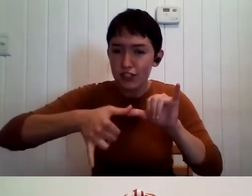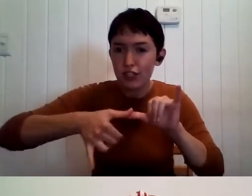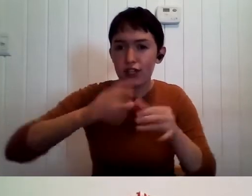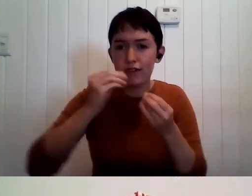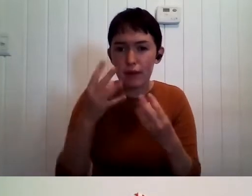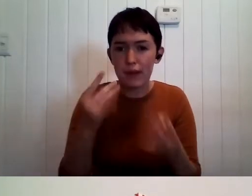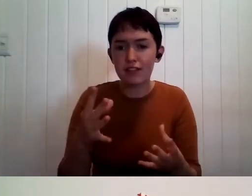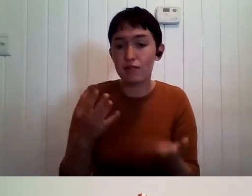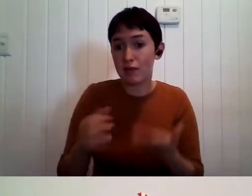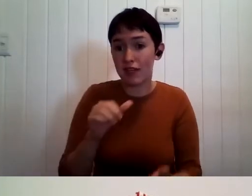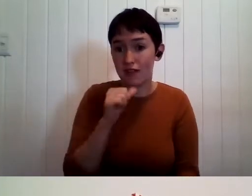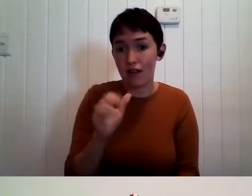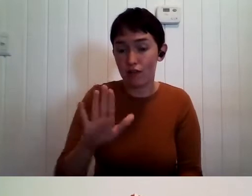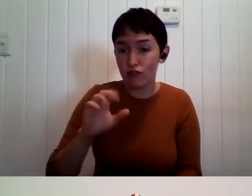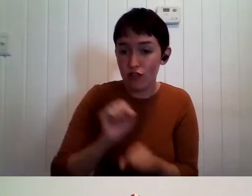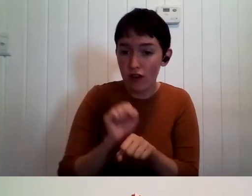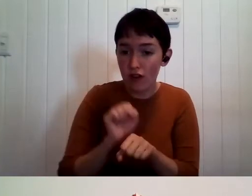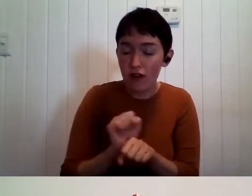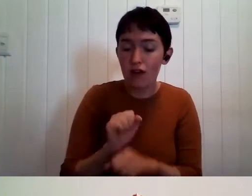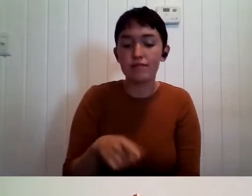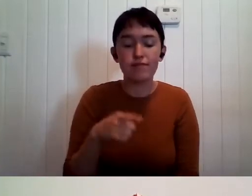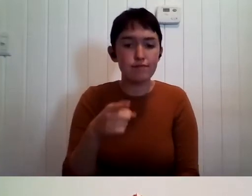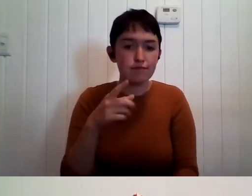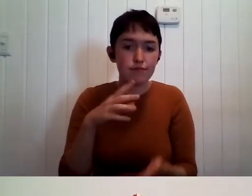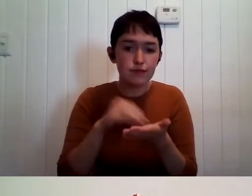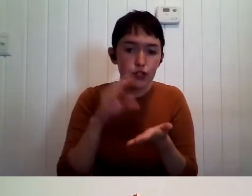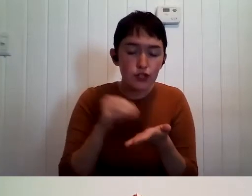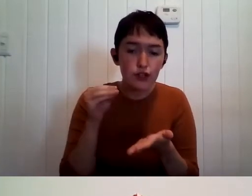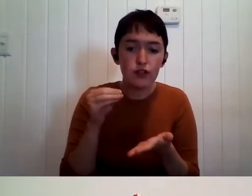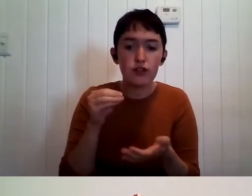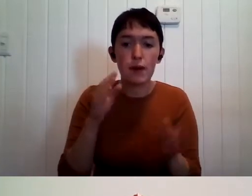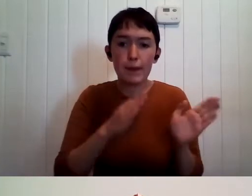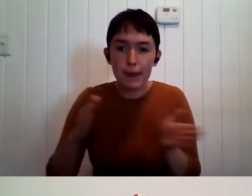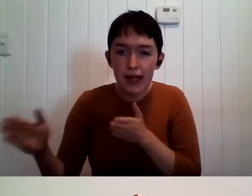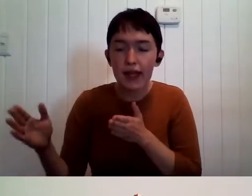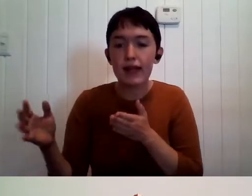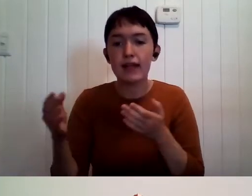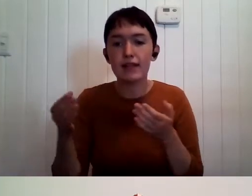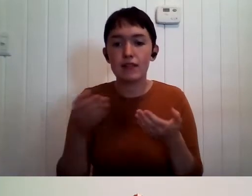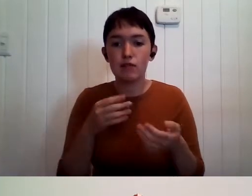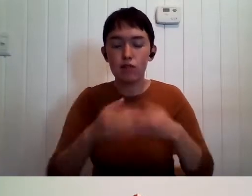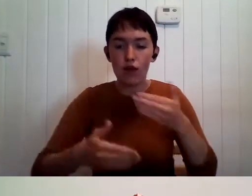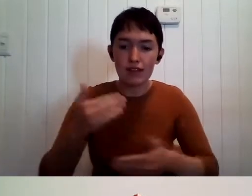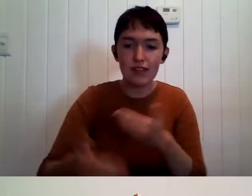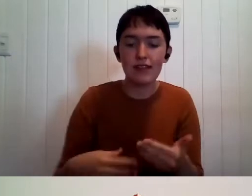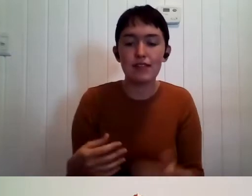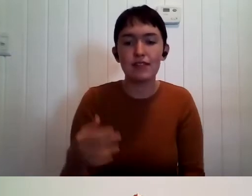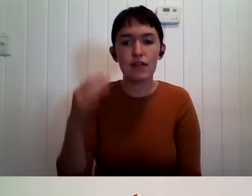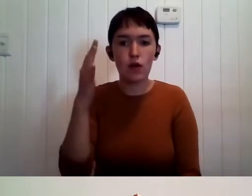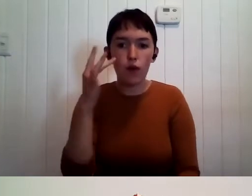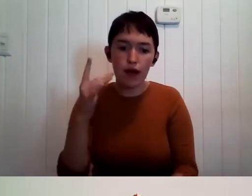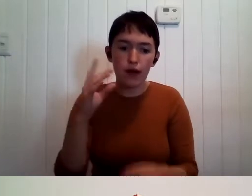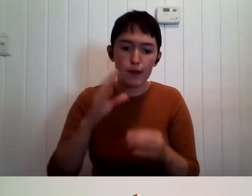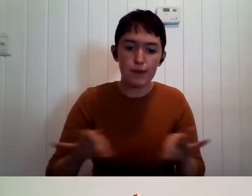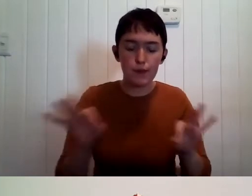planning process. When are the samples coming in and why is it important that we meet certain deadlines? And